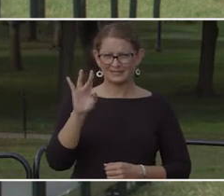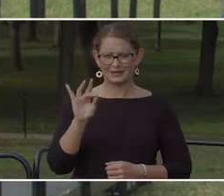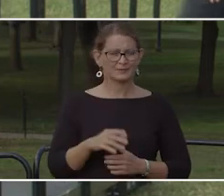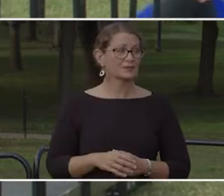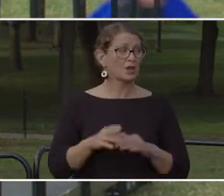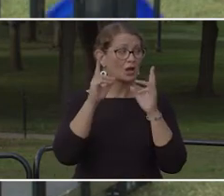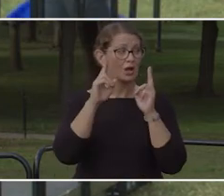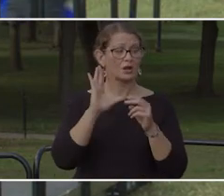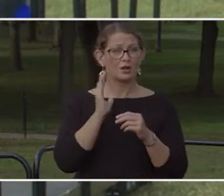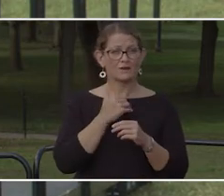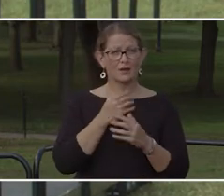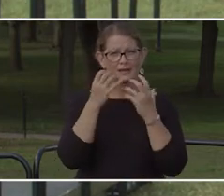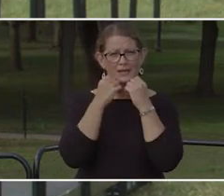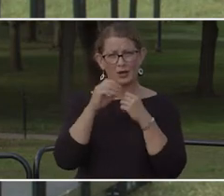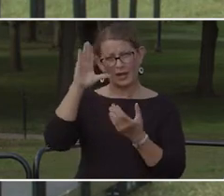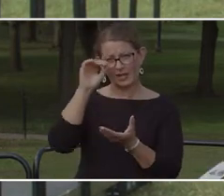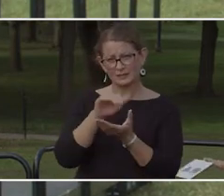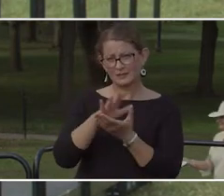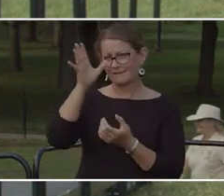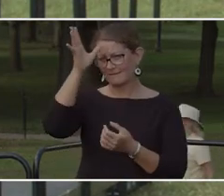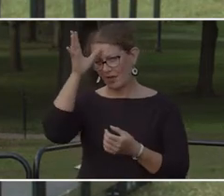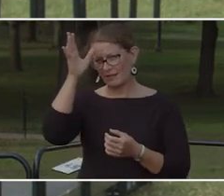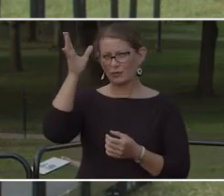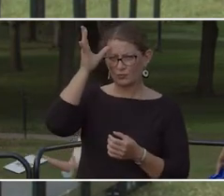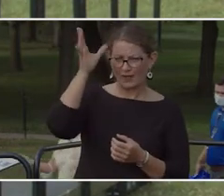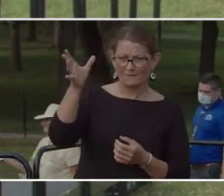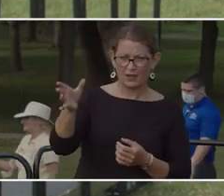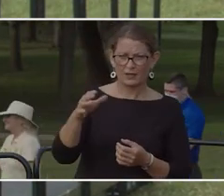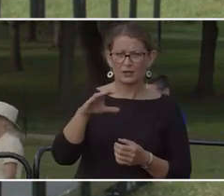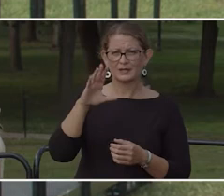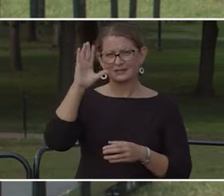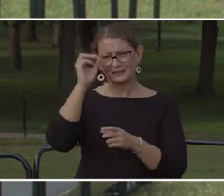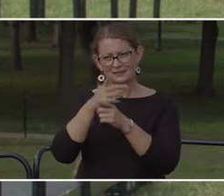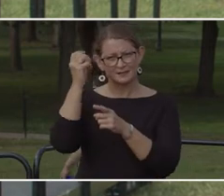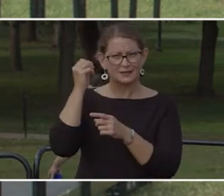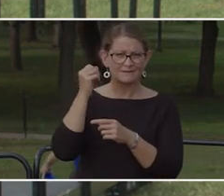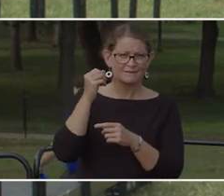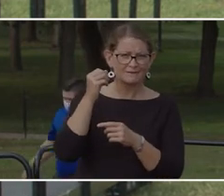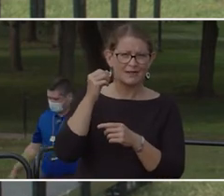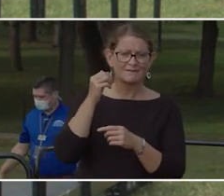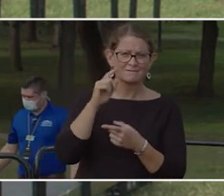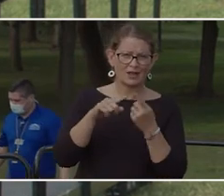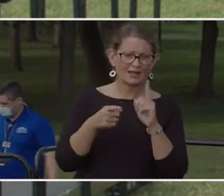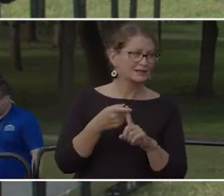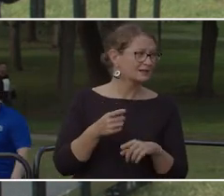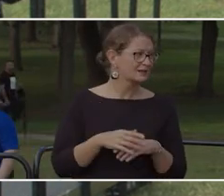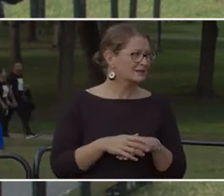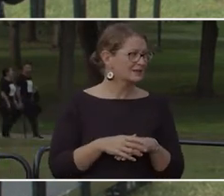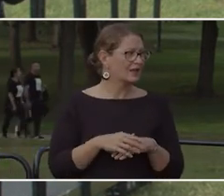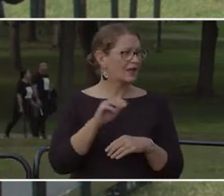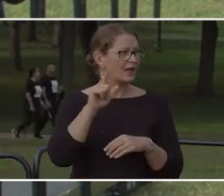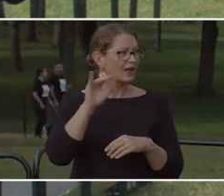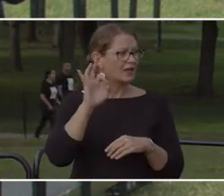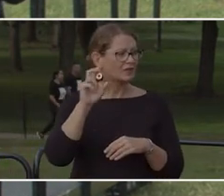1967-68. In honor of our caring husband, father, grandfather, sibling, and friend. Albert F.